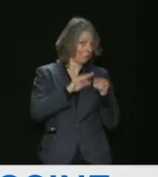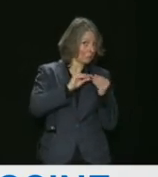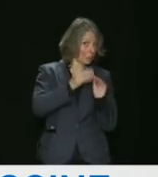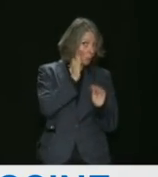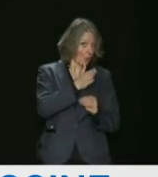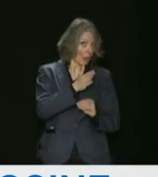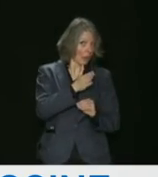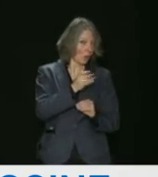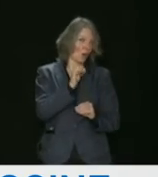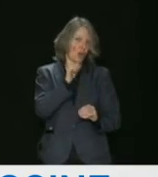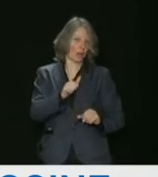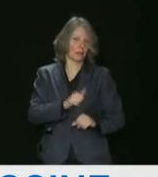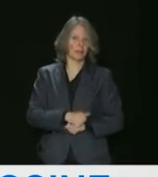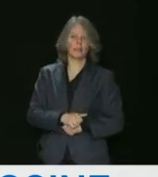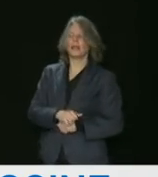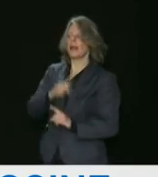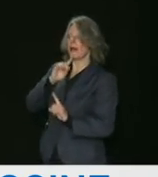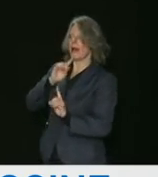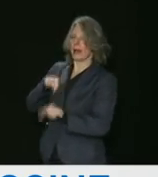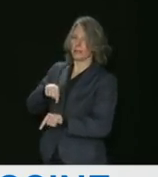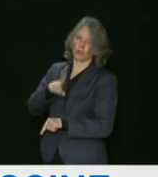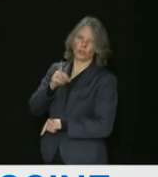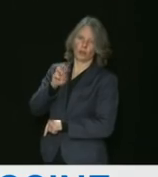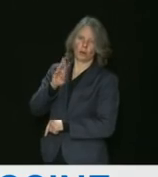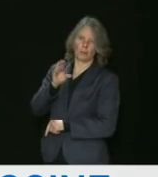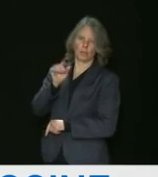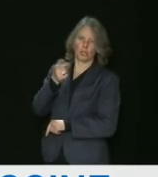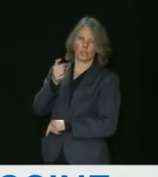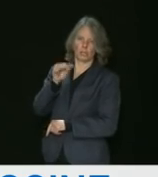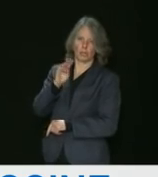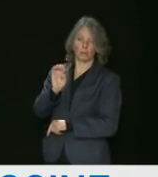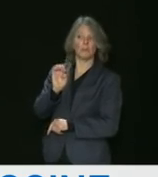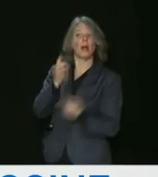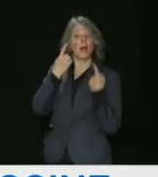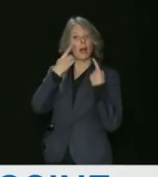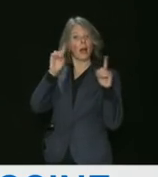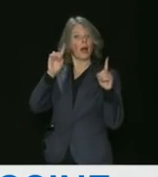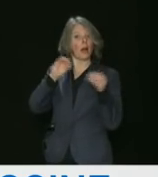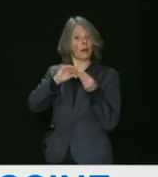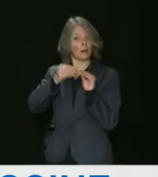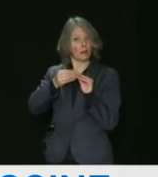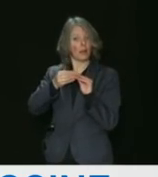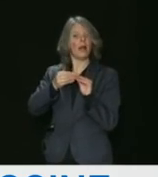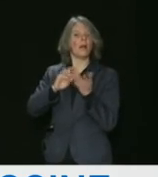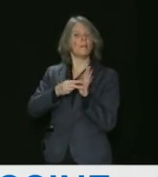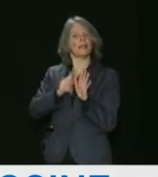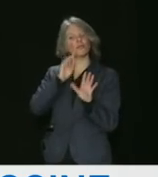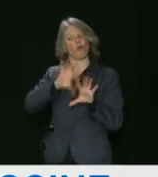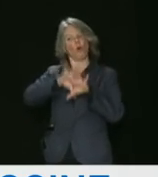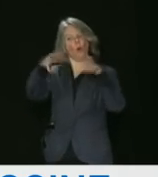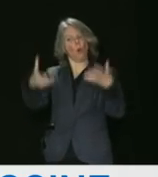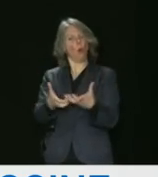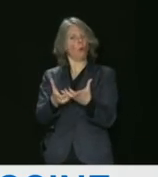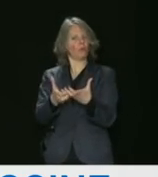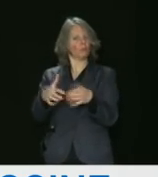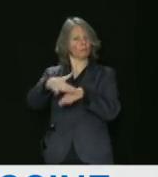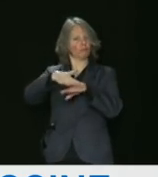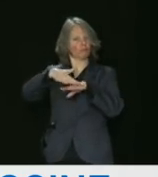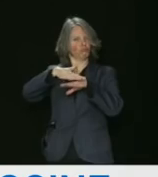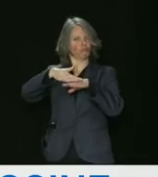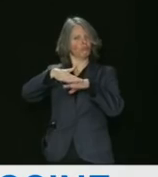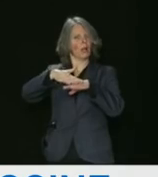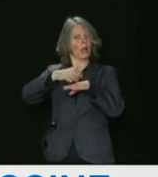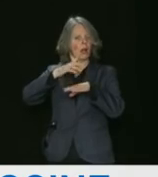far? The efficacy rate is the overall rate based on the information from